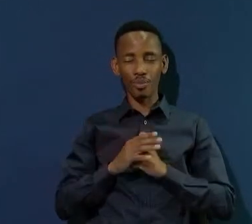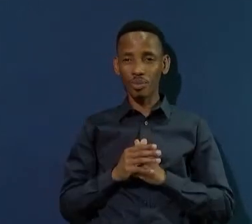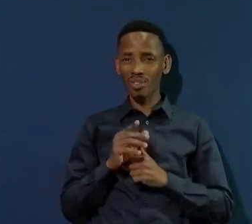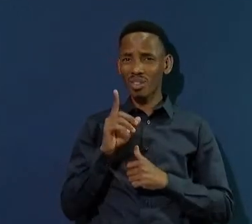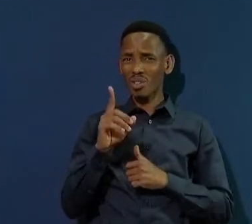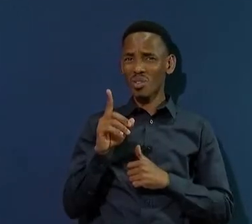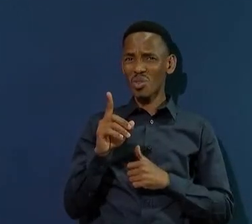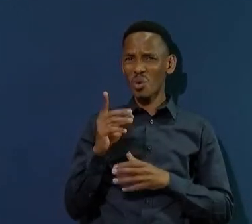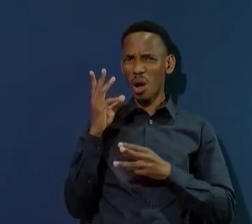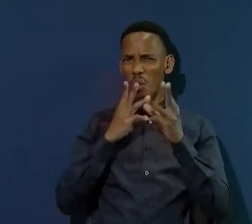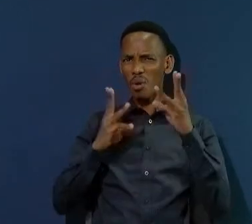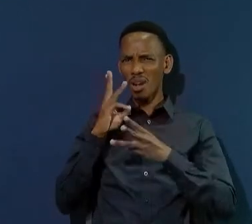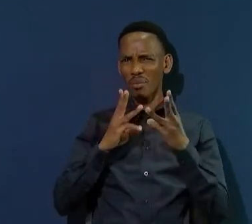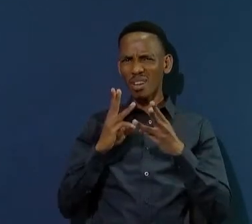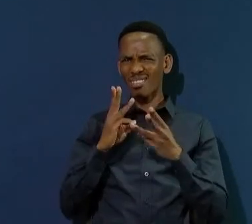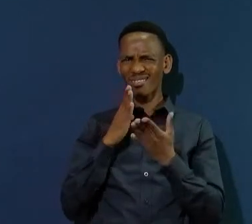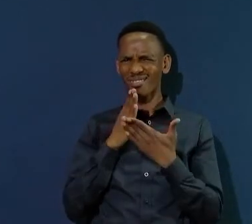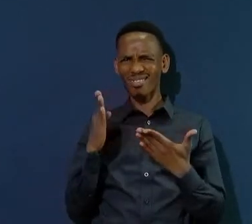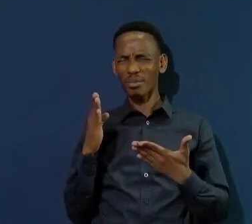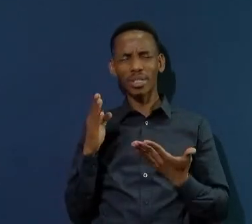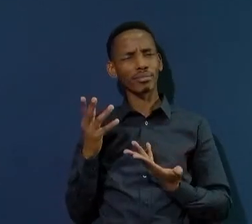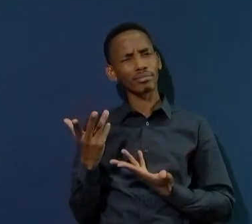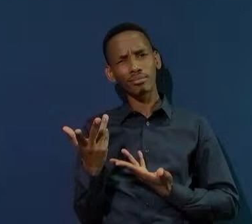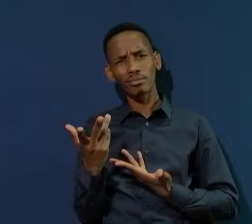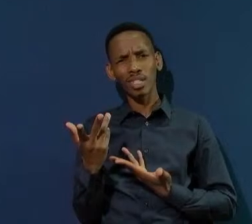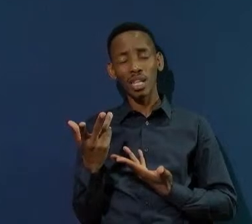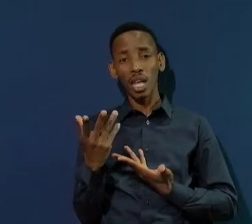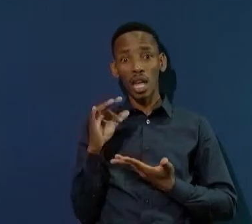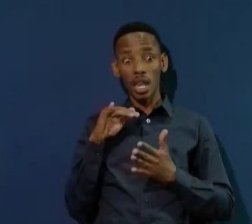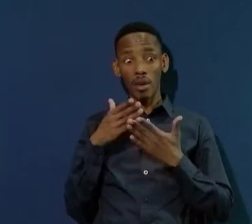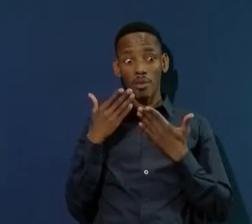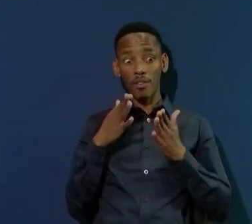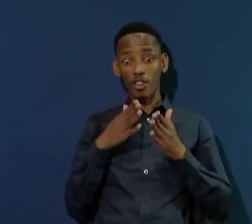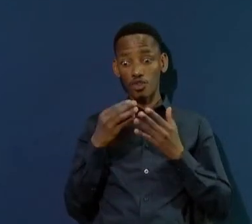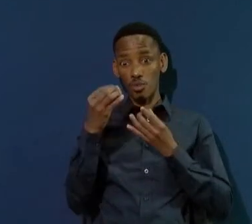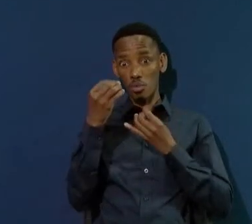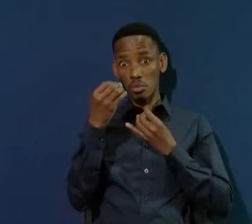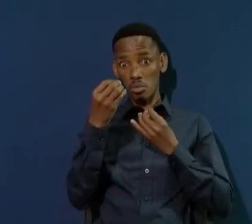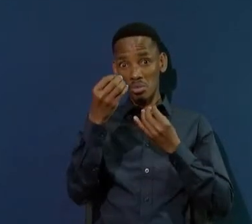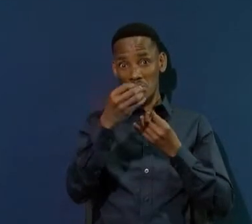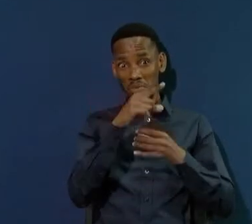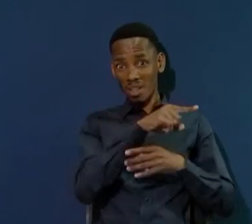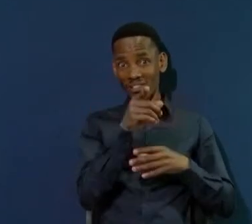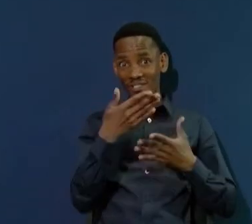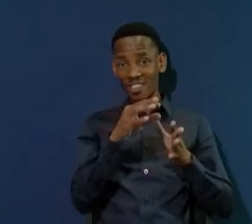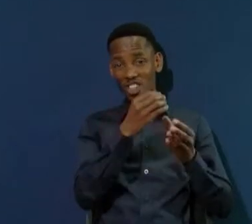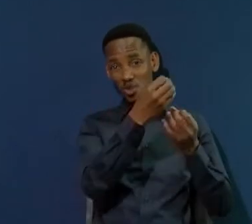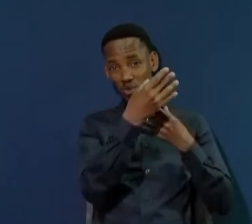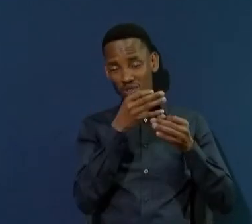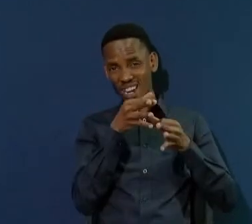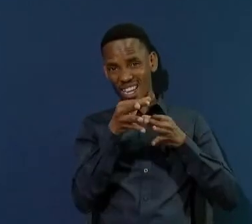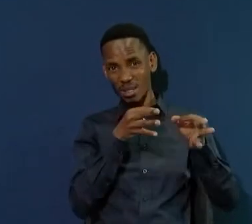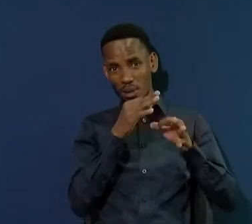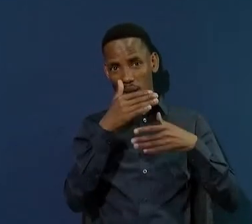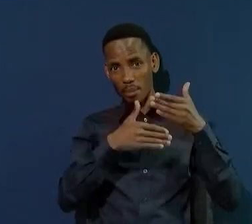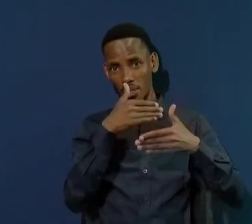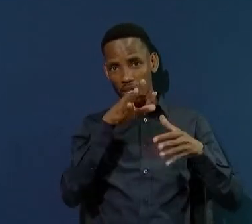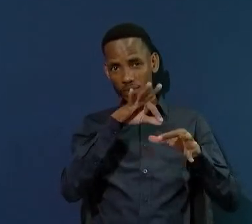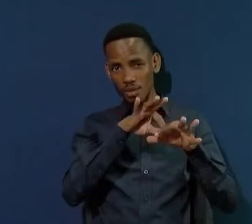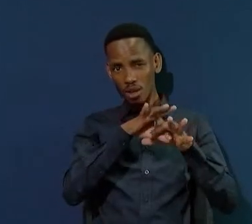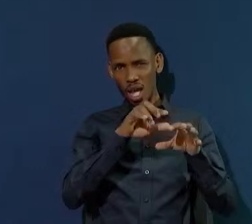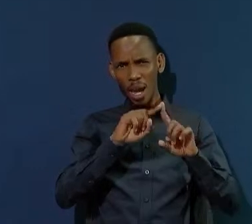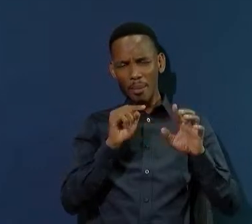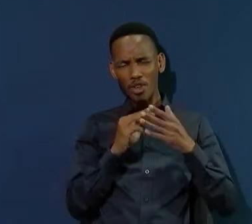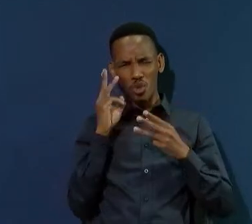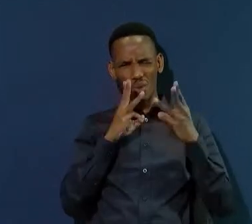you're anxious about in terms of what you already know is the process? Se eleng gore gongwe o bona se ne se ka tlhabollwa ka tsela